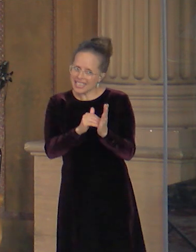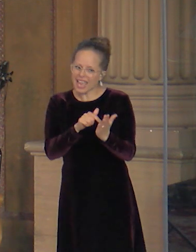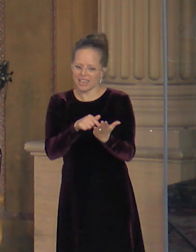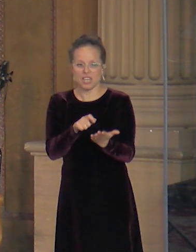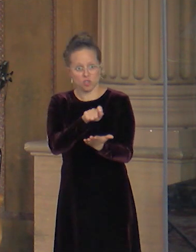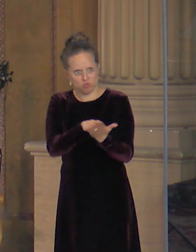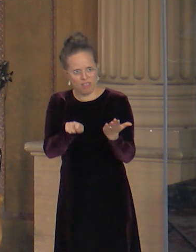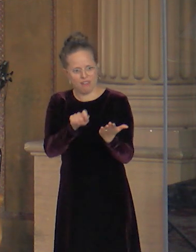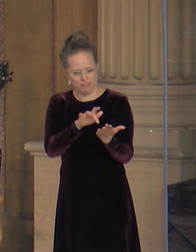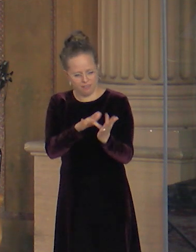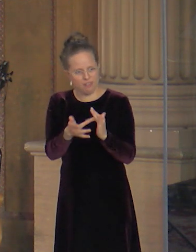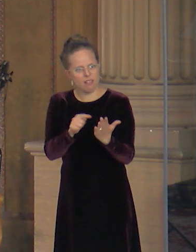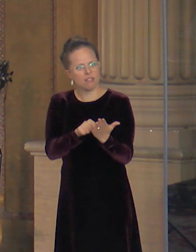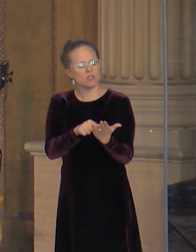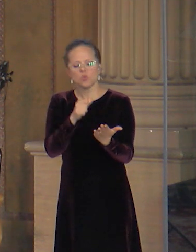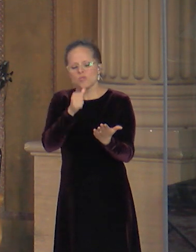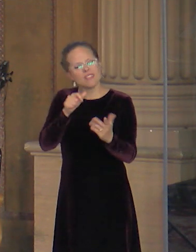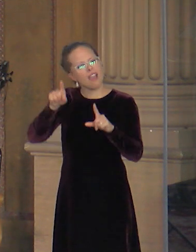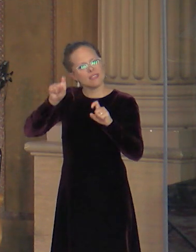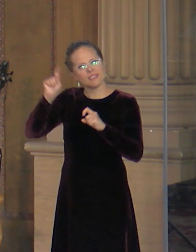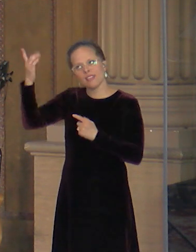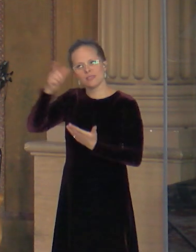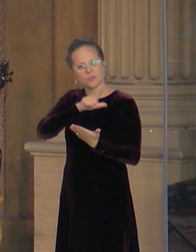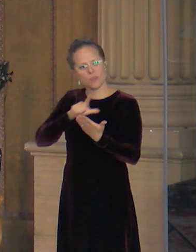shall not put the Lord your God to the test